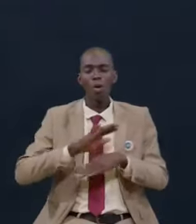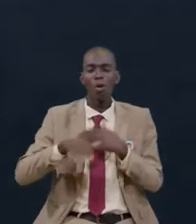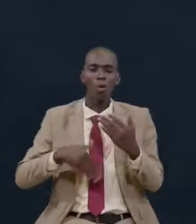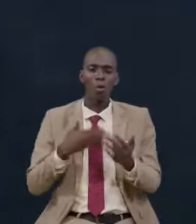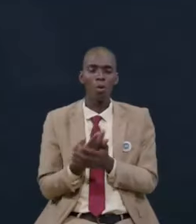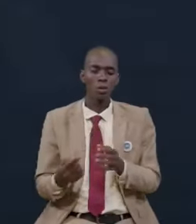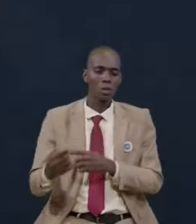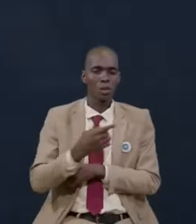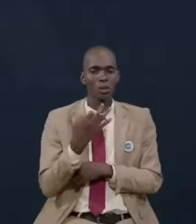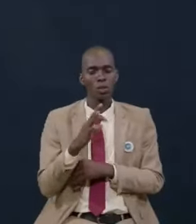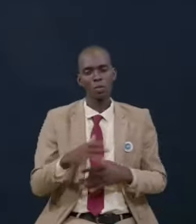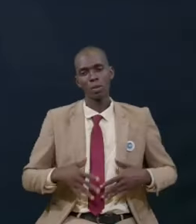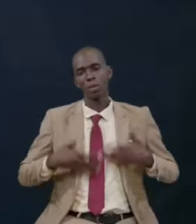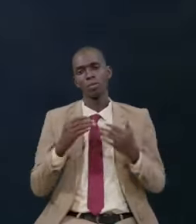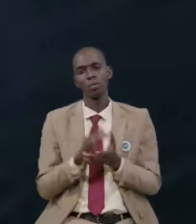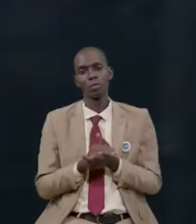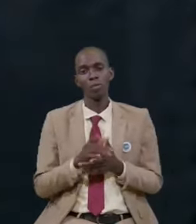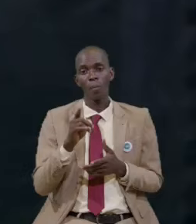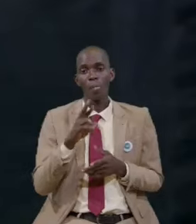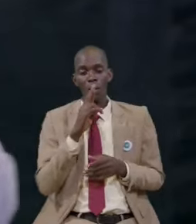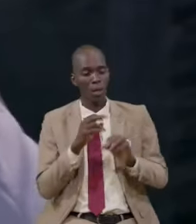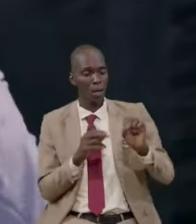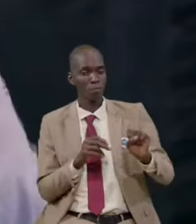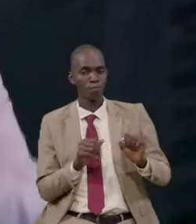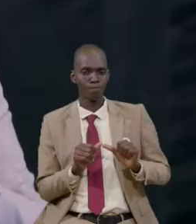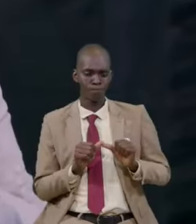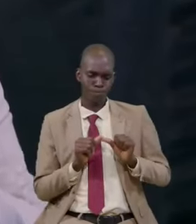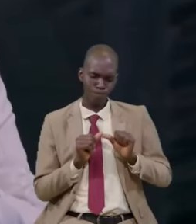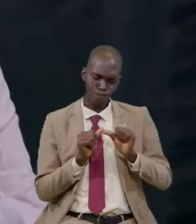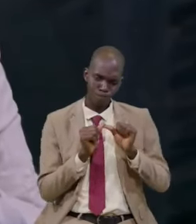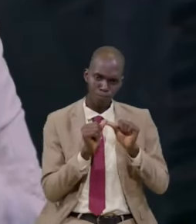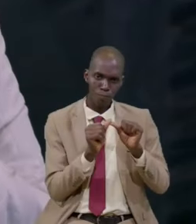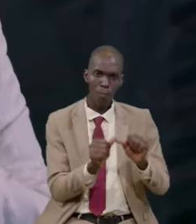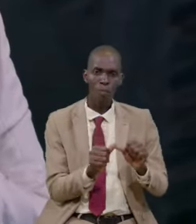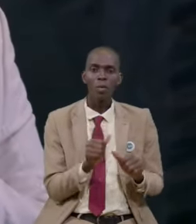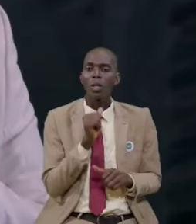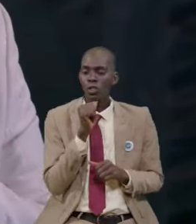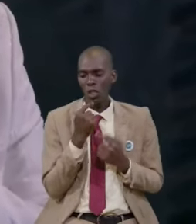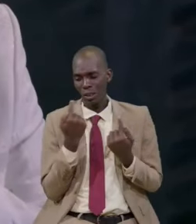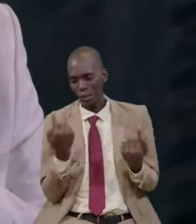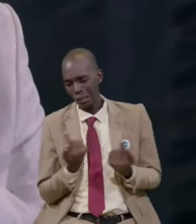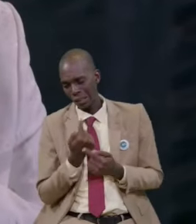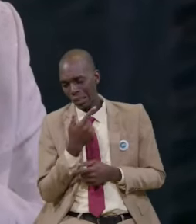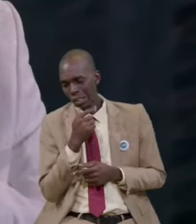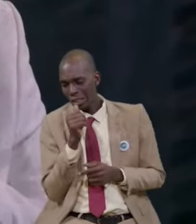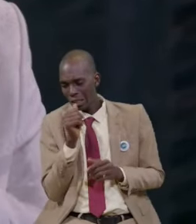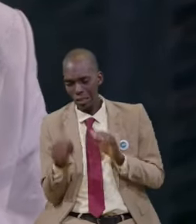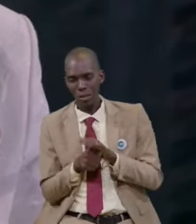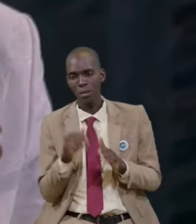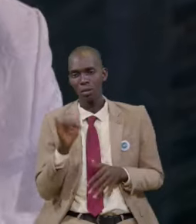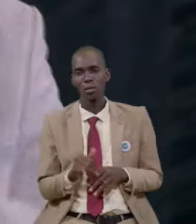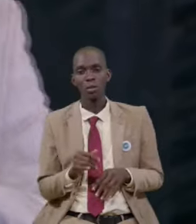are steadfast. You are not sinning secretly. You are steadfast. You are not